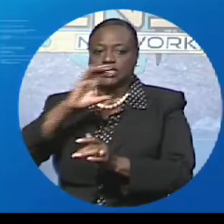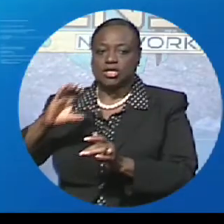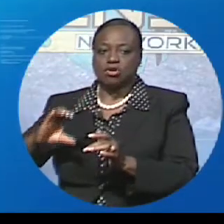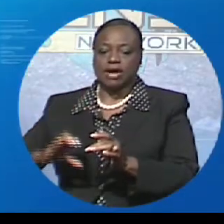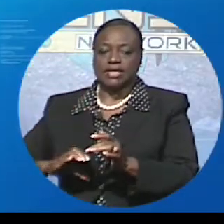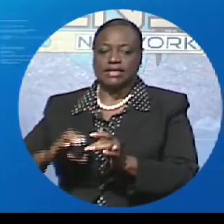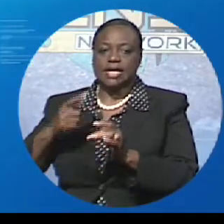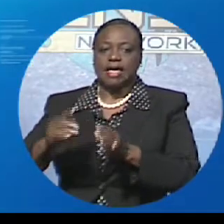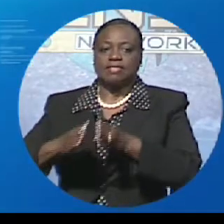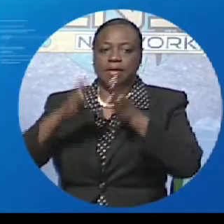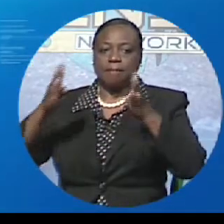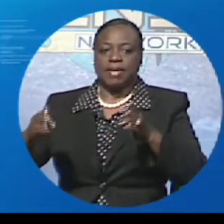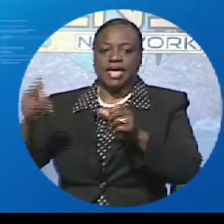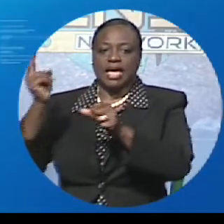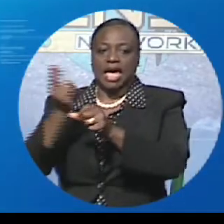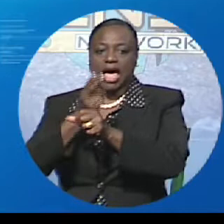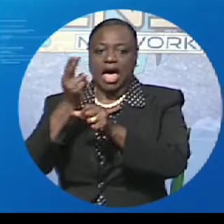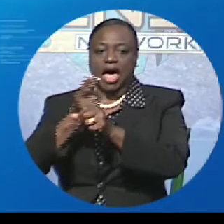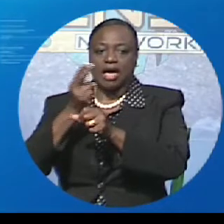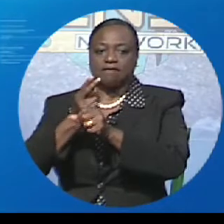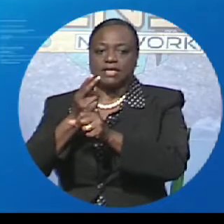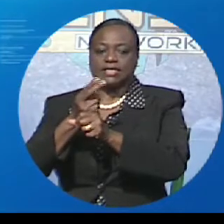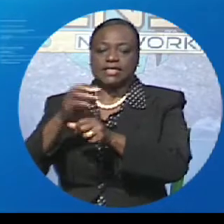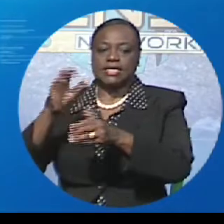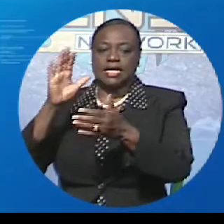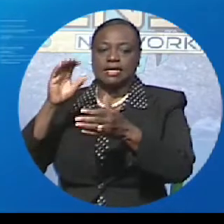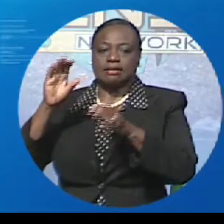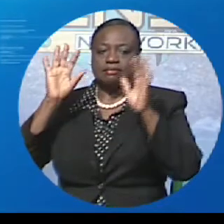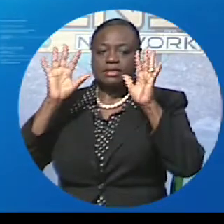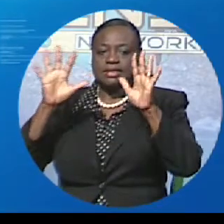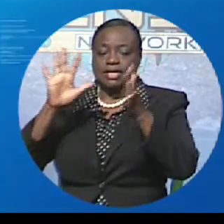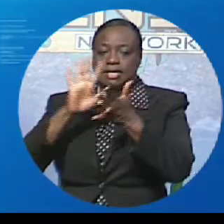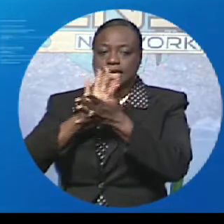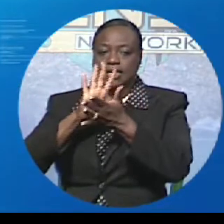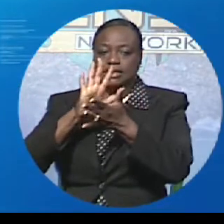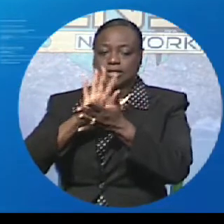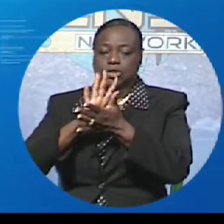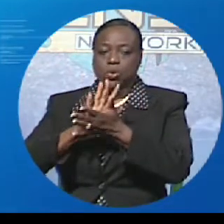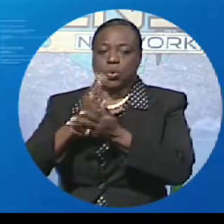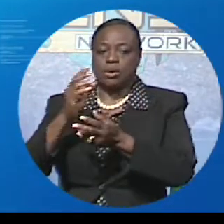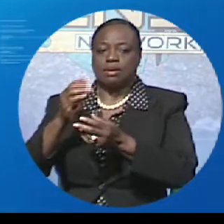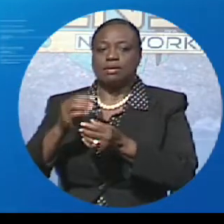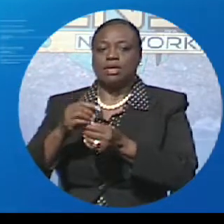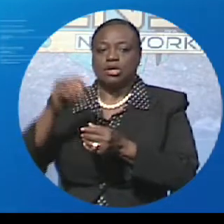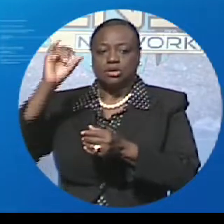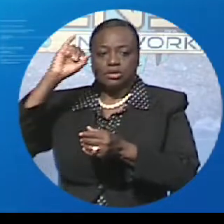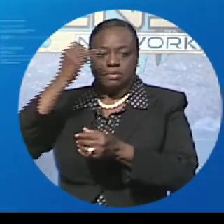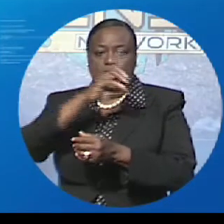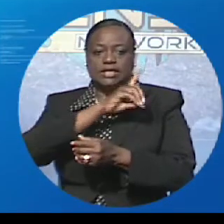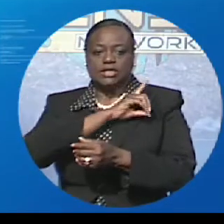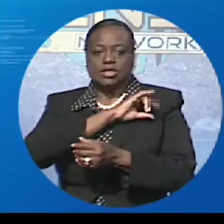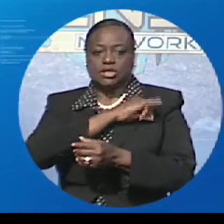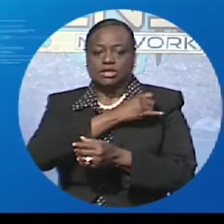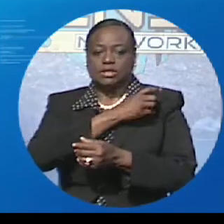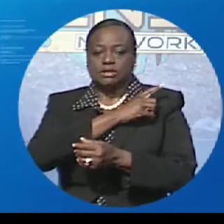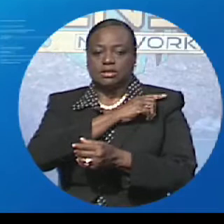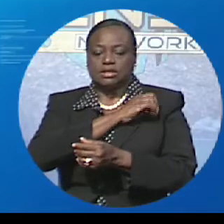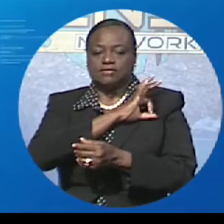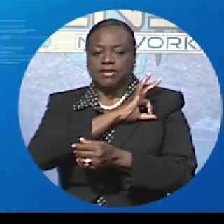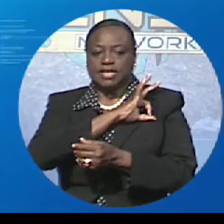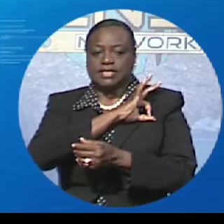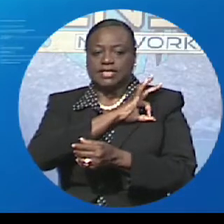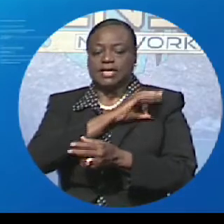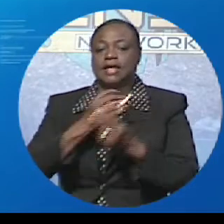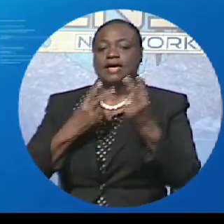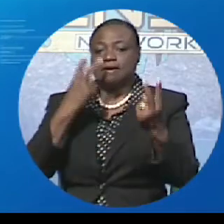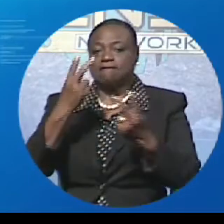in Woods Alley, John Ferguson, recently visited Chennai, India, where he addressed thousands of Indian youth on the impact